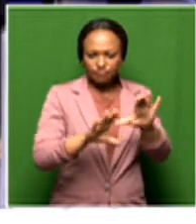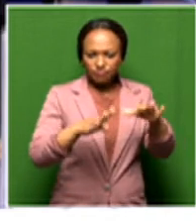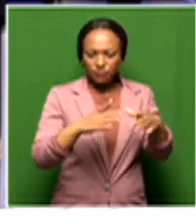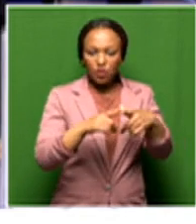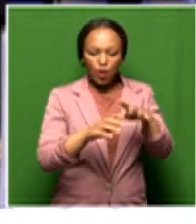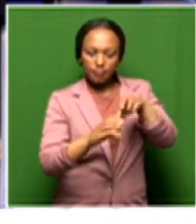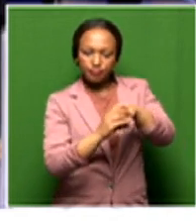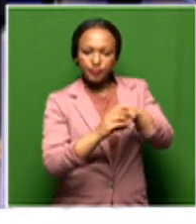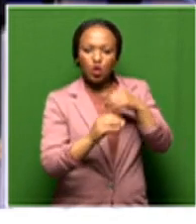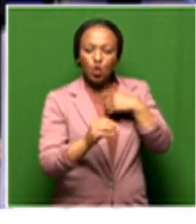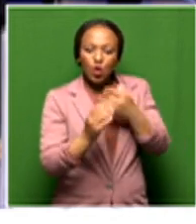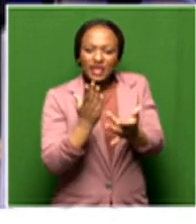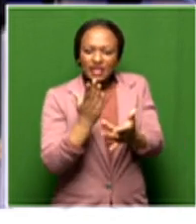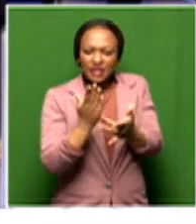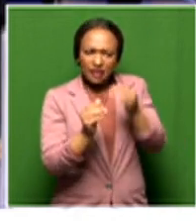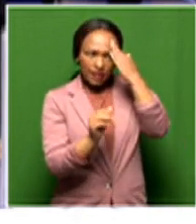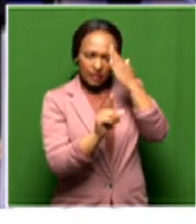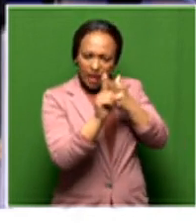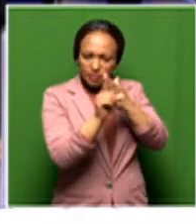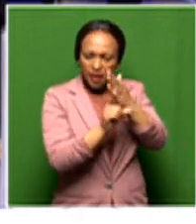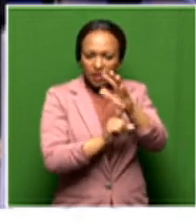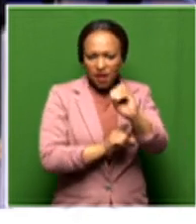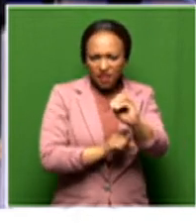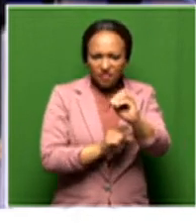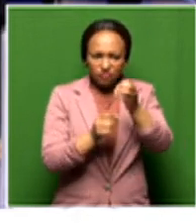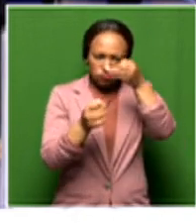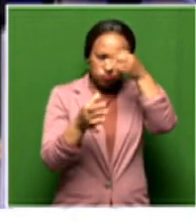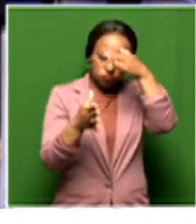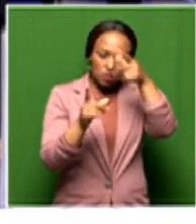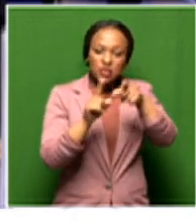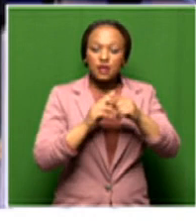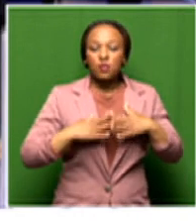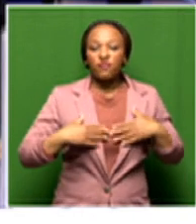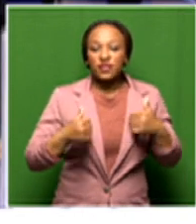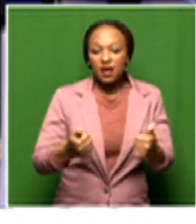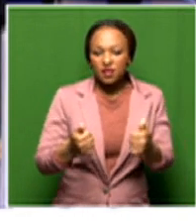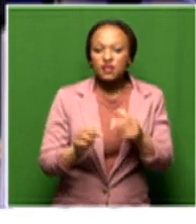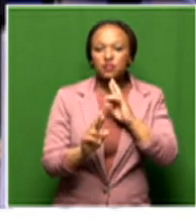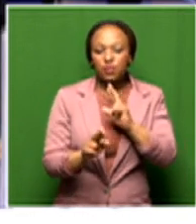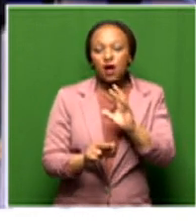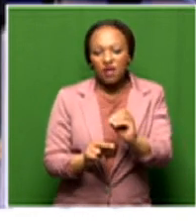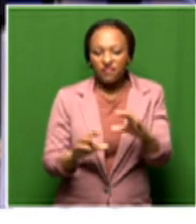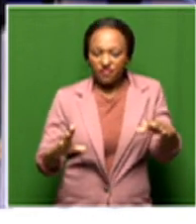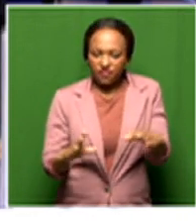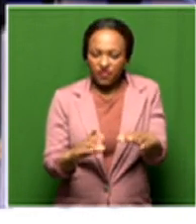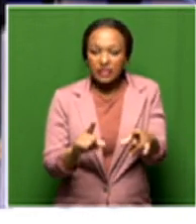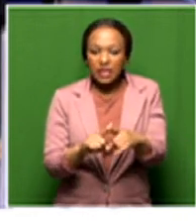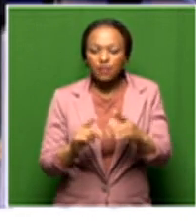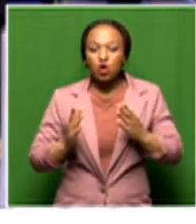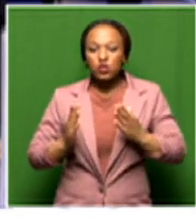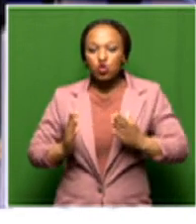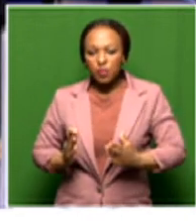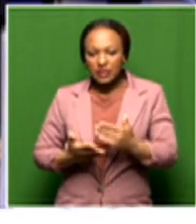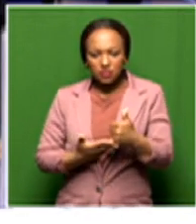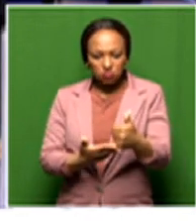technical experts in the health sector, for example, in the context of the health response, and also in the humanitarian